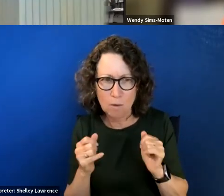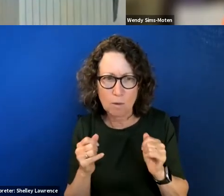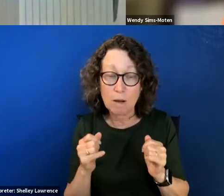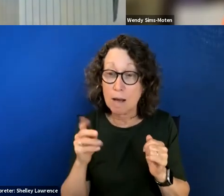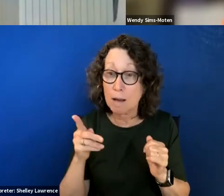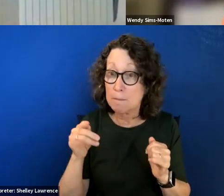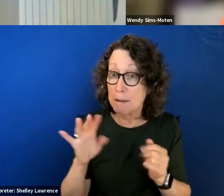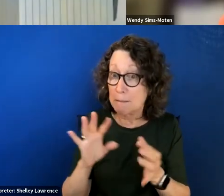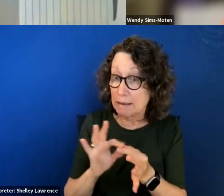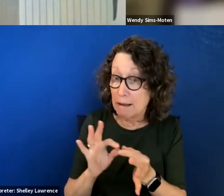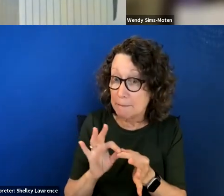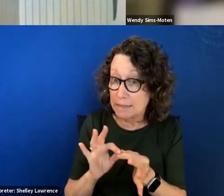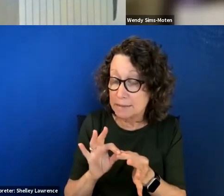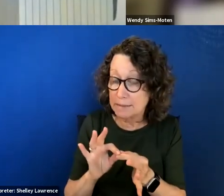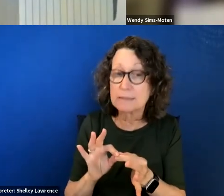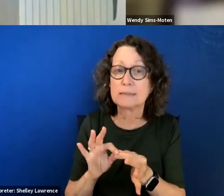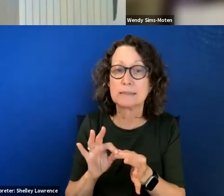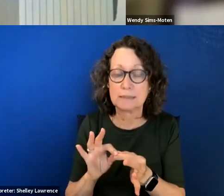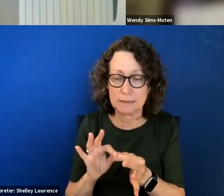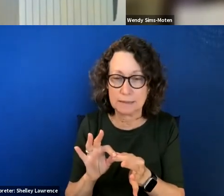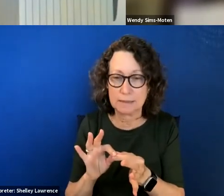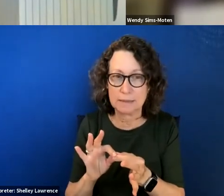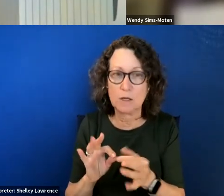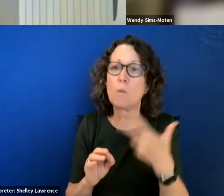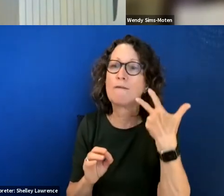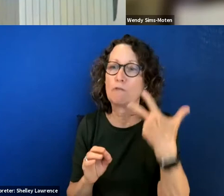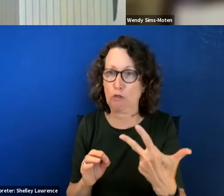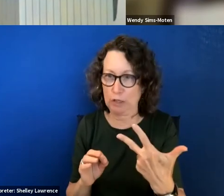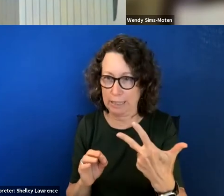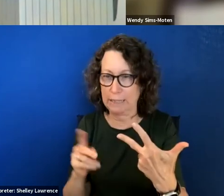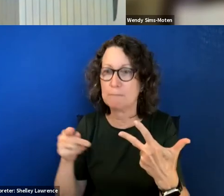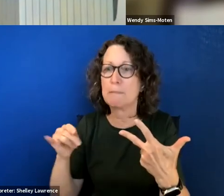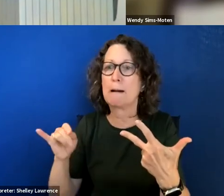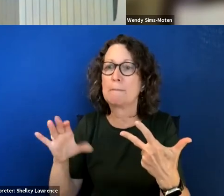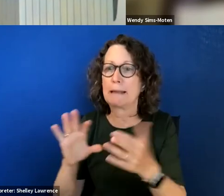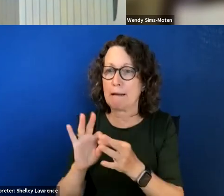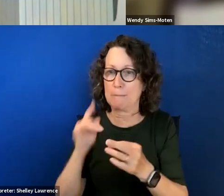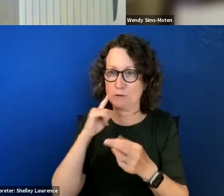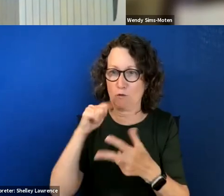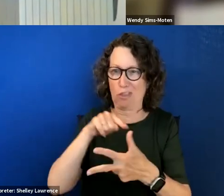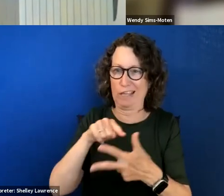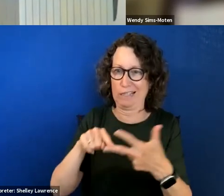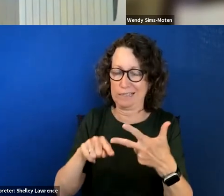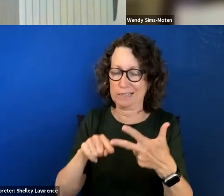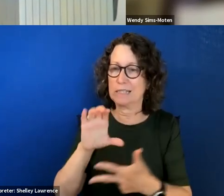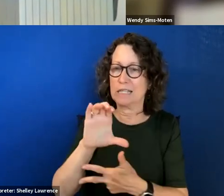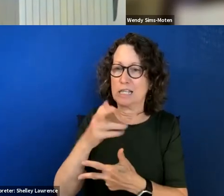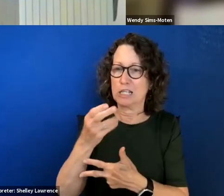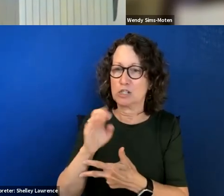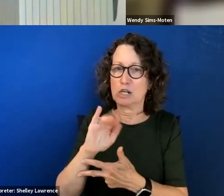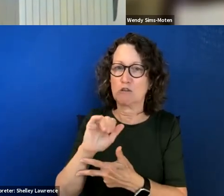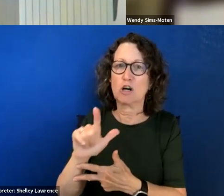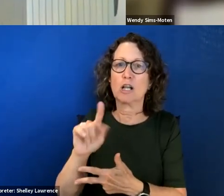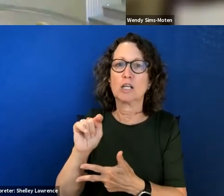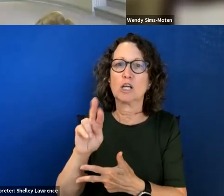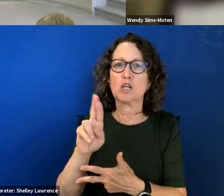comments. Yes. We have 3 public comment for this item. Cheryl